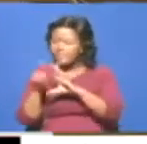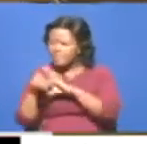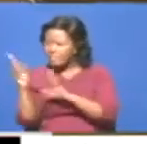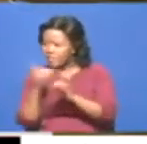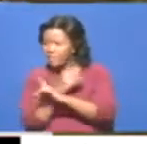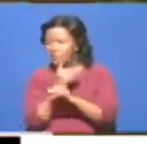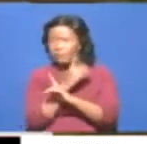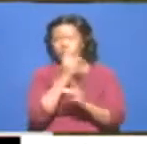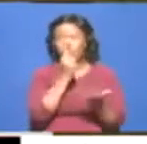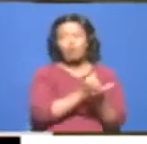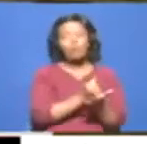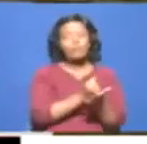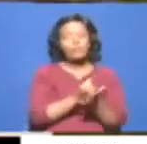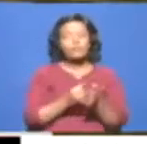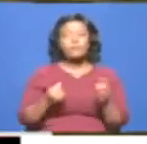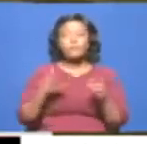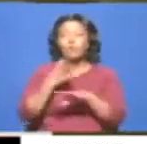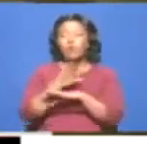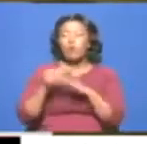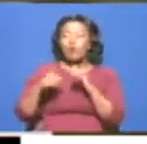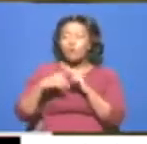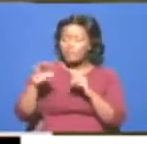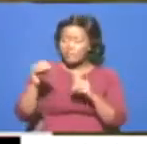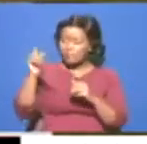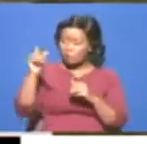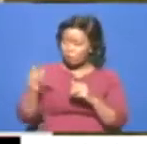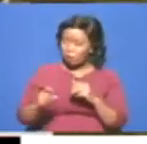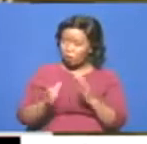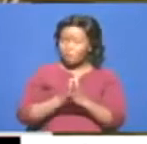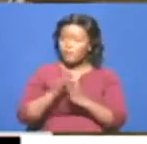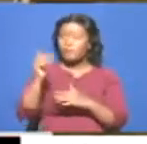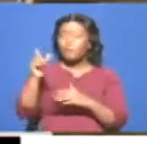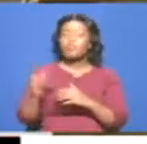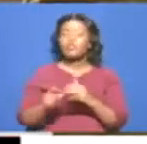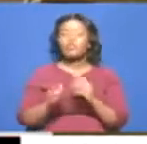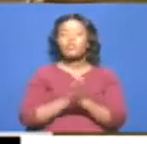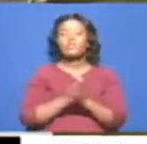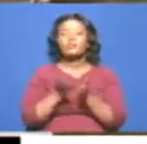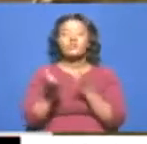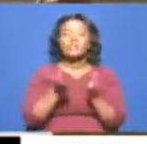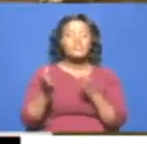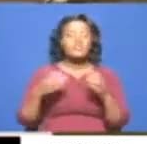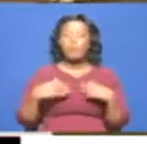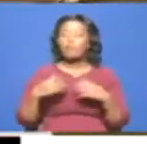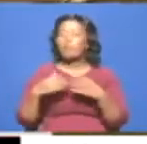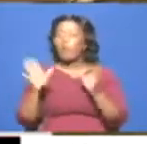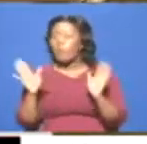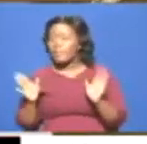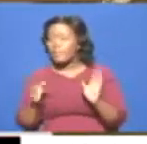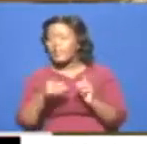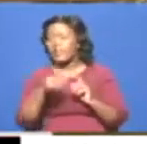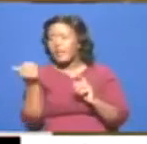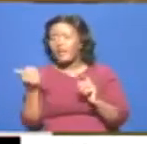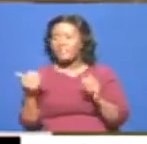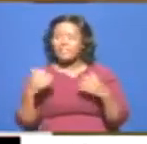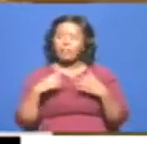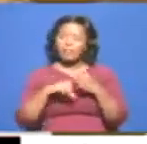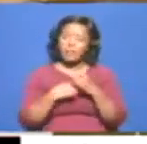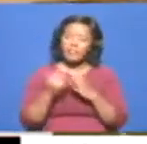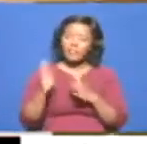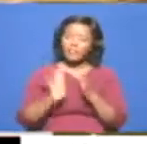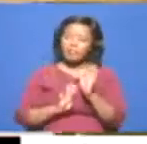than 60 local, regional, and multinational businesses have opened, whereas others have started development at